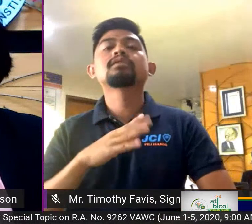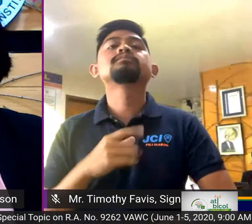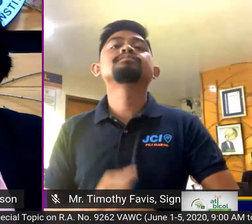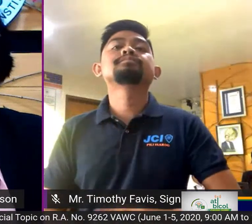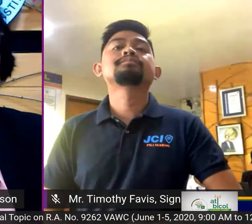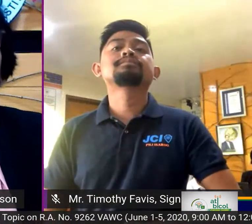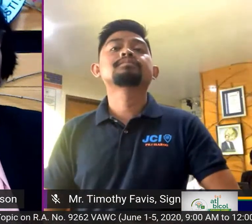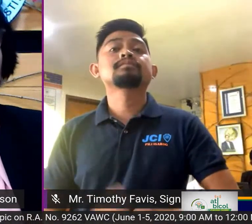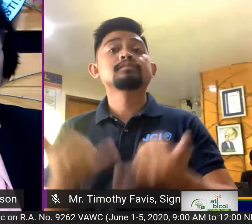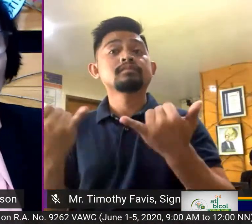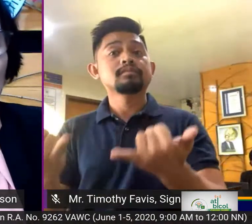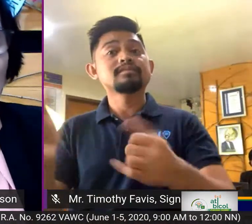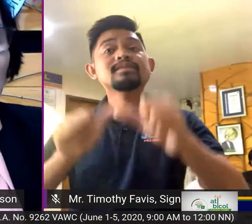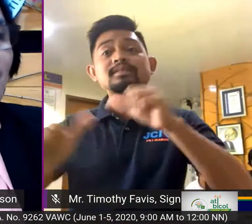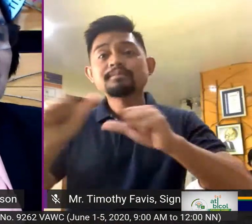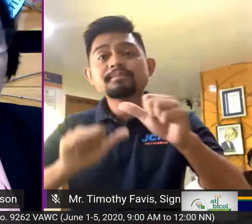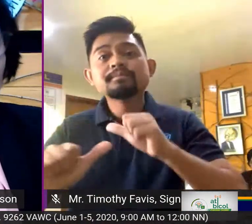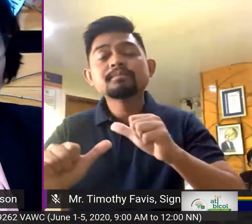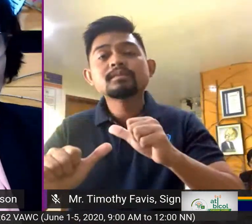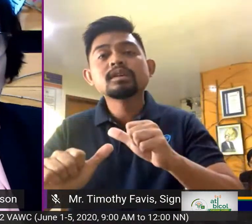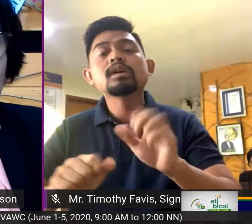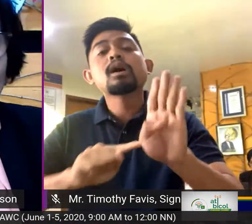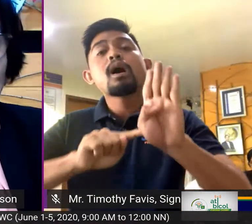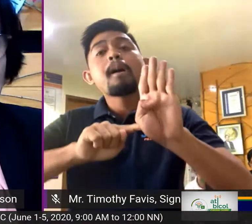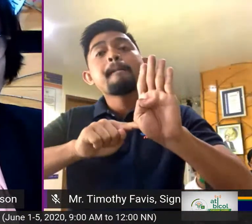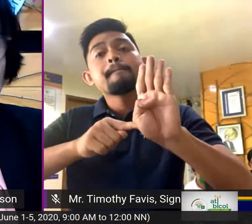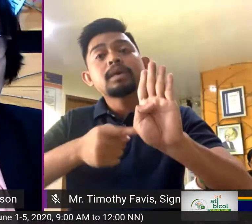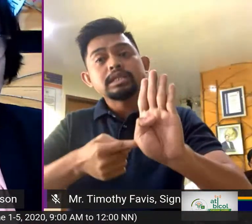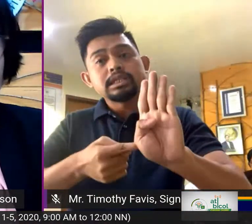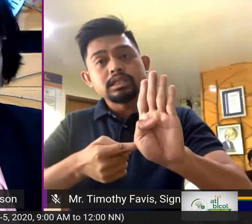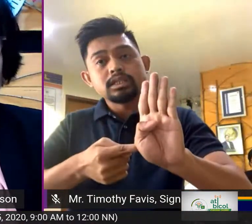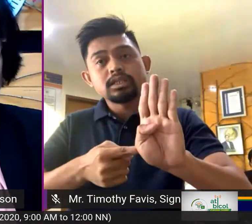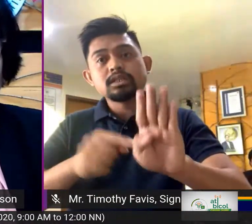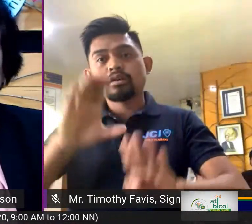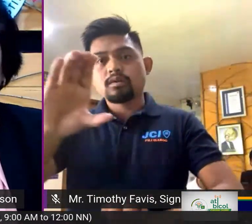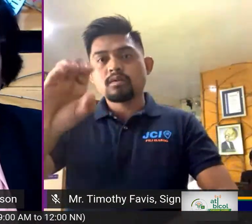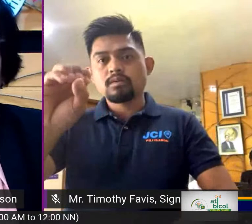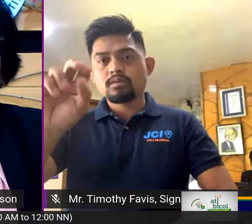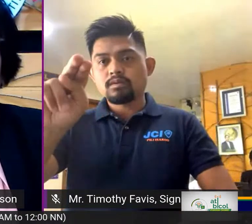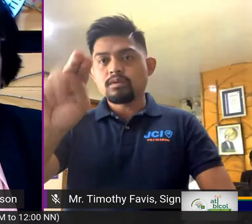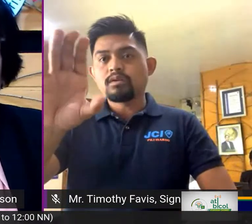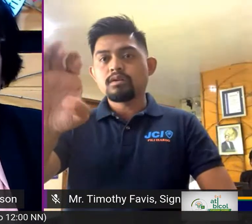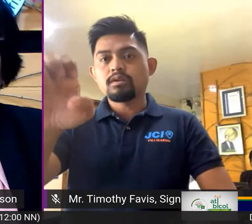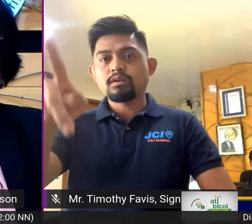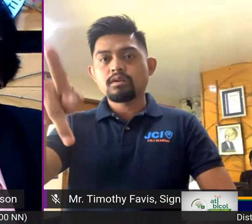will start with the basic God concepts.